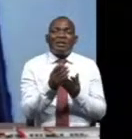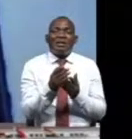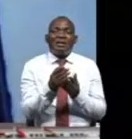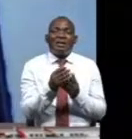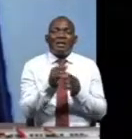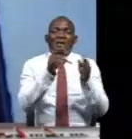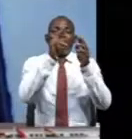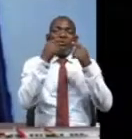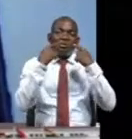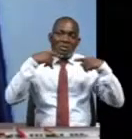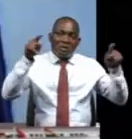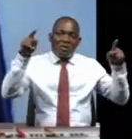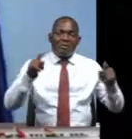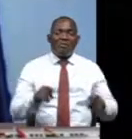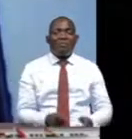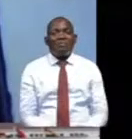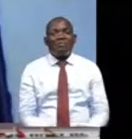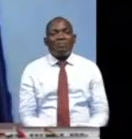declared.